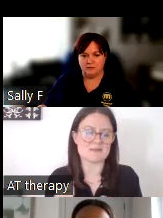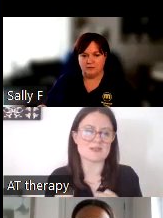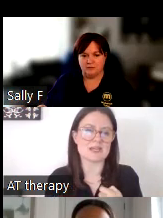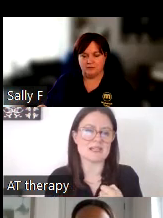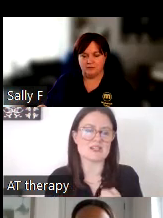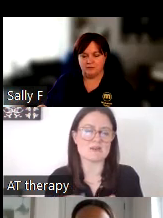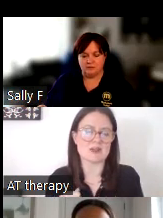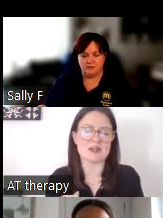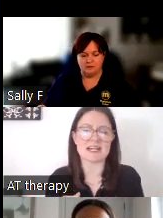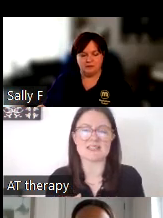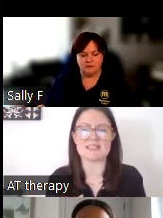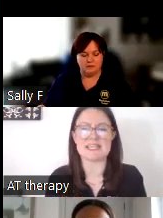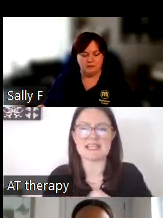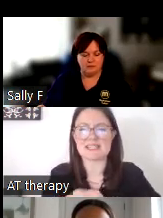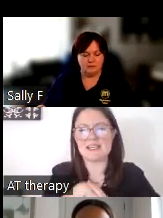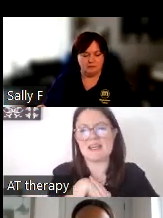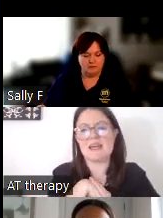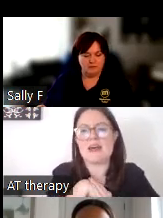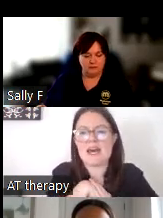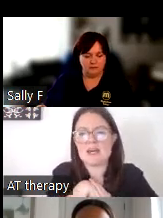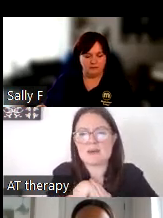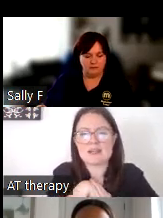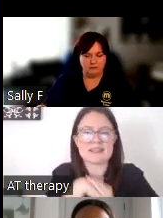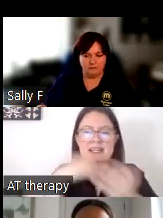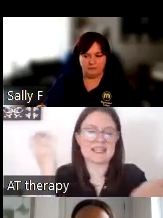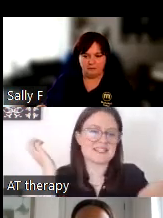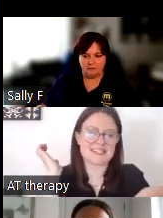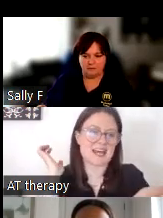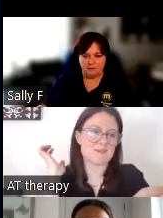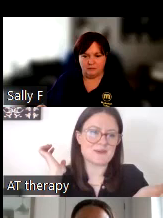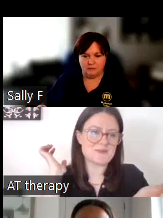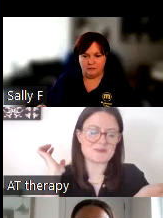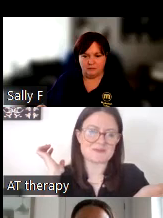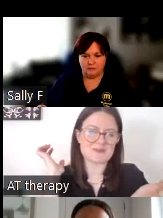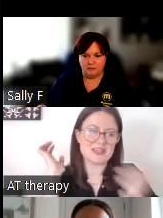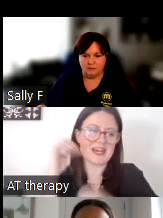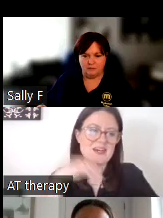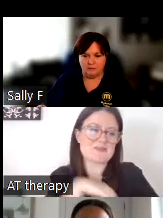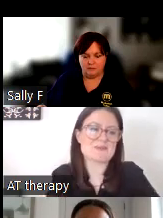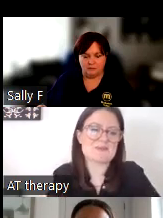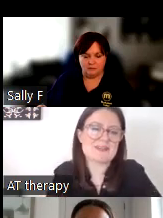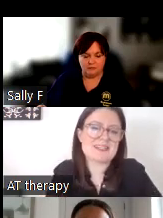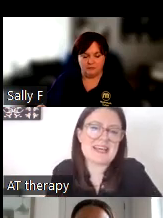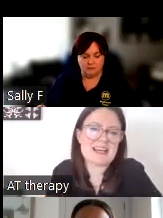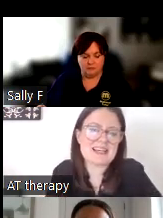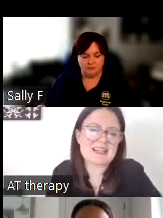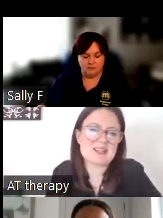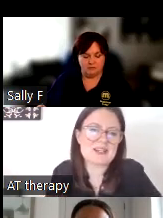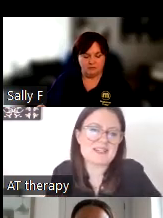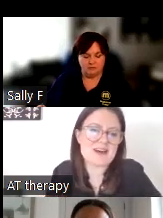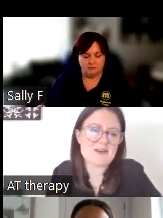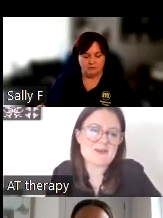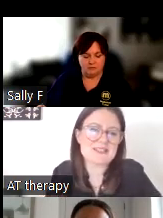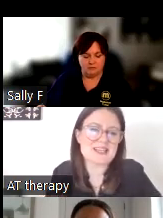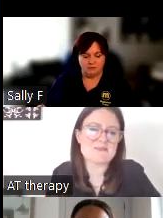ride in between doing learning activities. And these things happen.